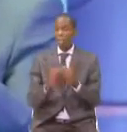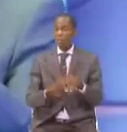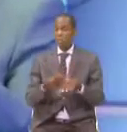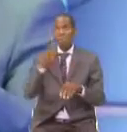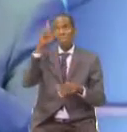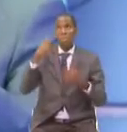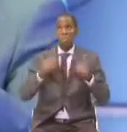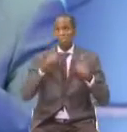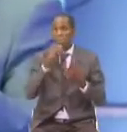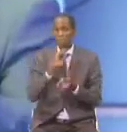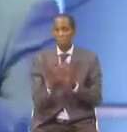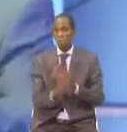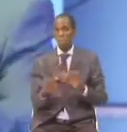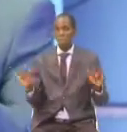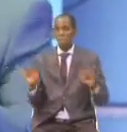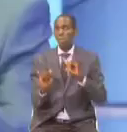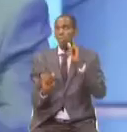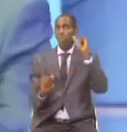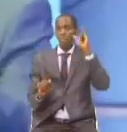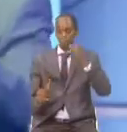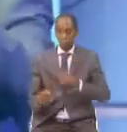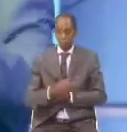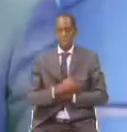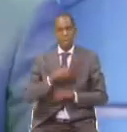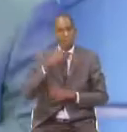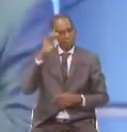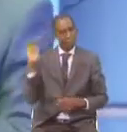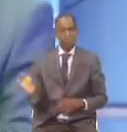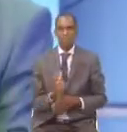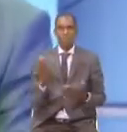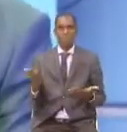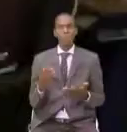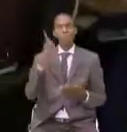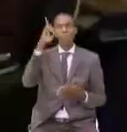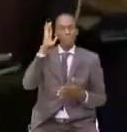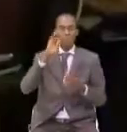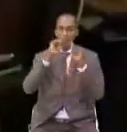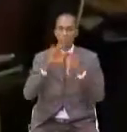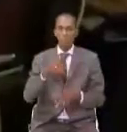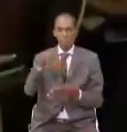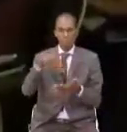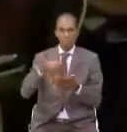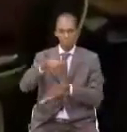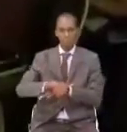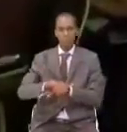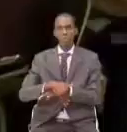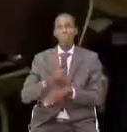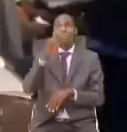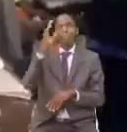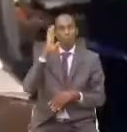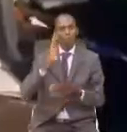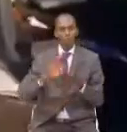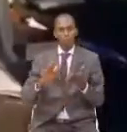changed. The same yesterday, today, and forever. He will bless you tonight. He'll forgive your